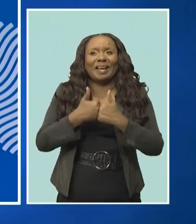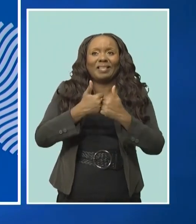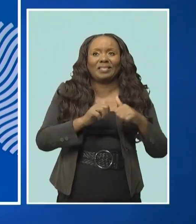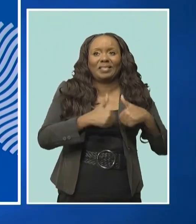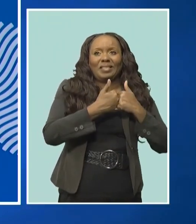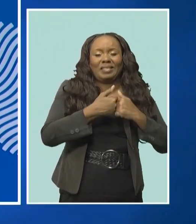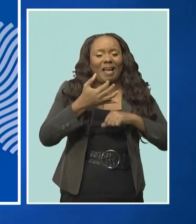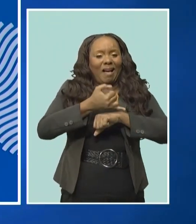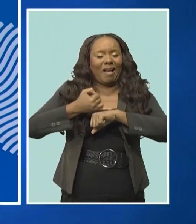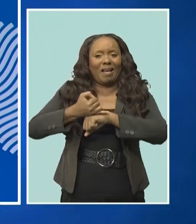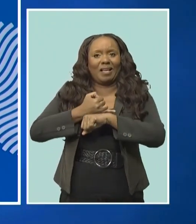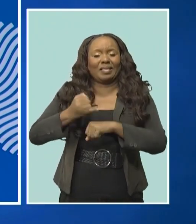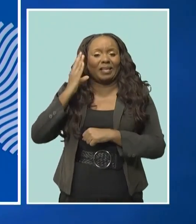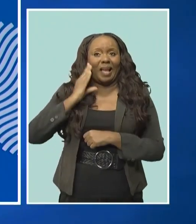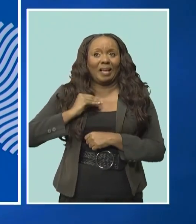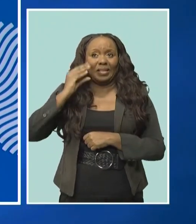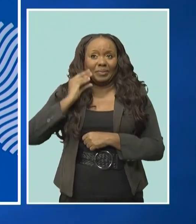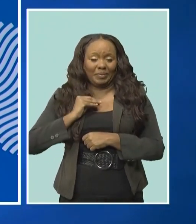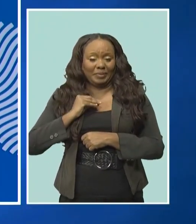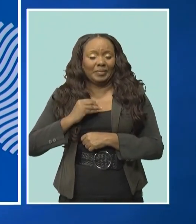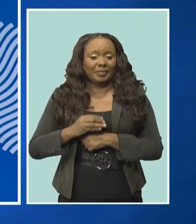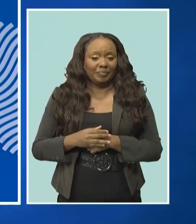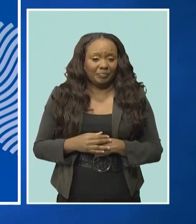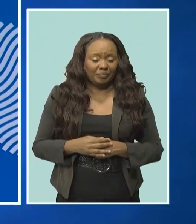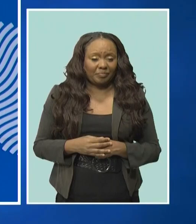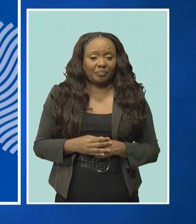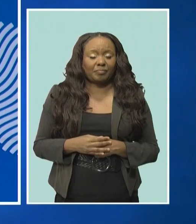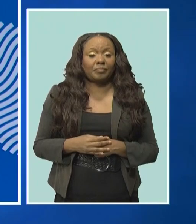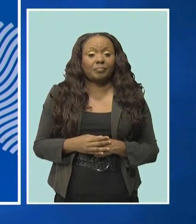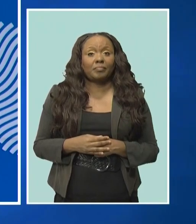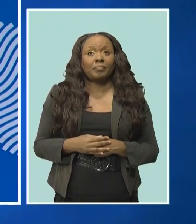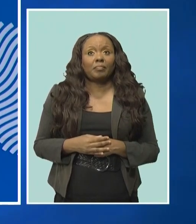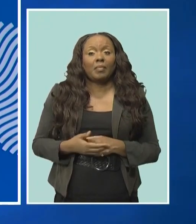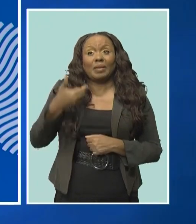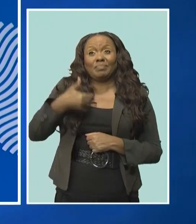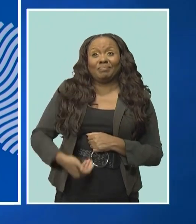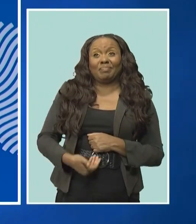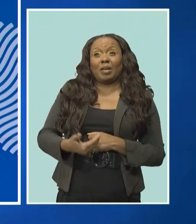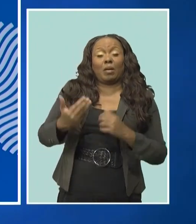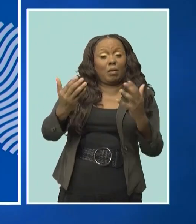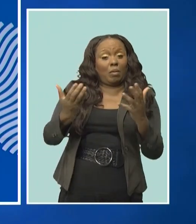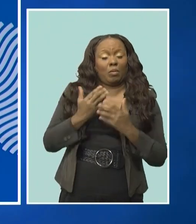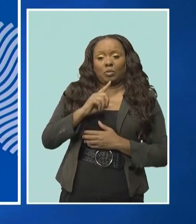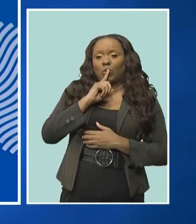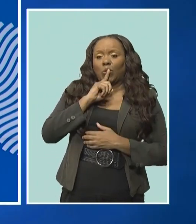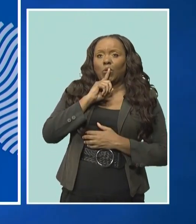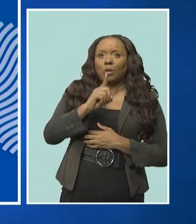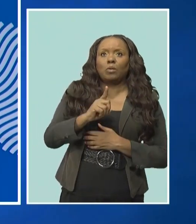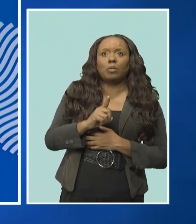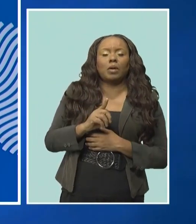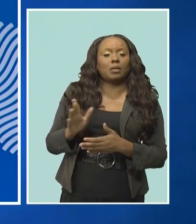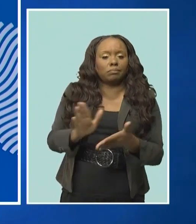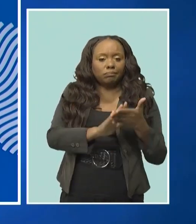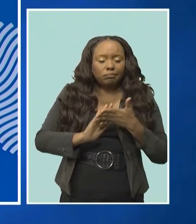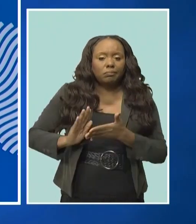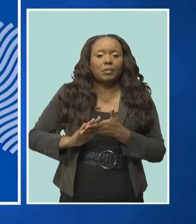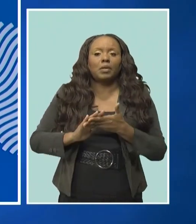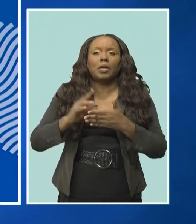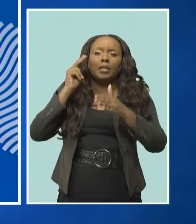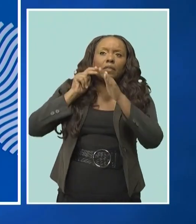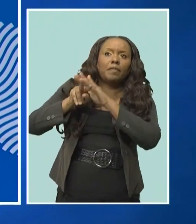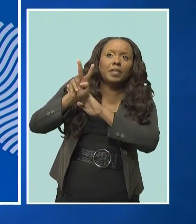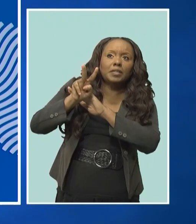island nations face. I want to personally recognize the vision and commitment from the